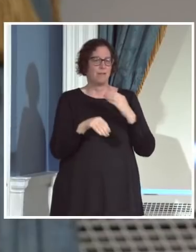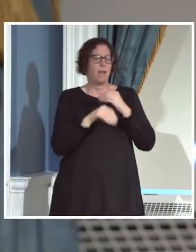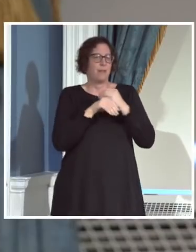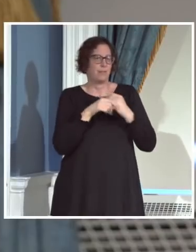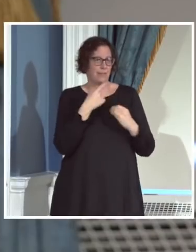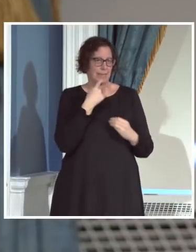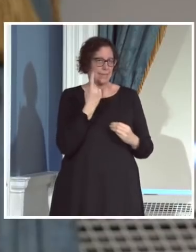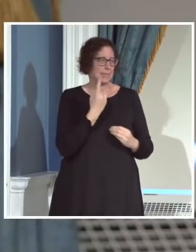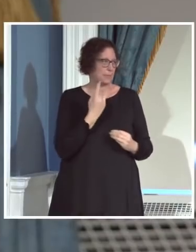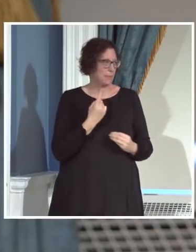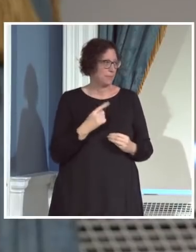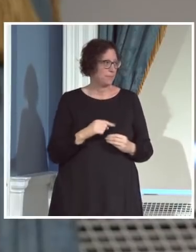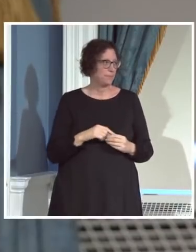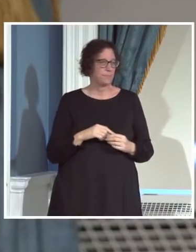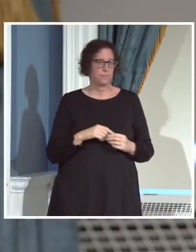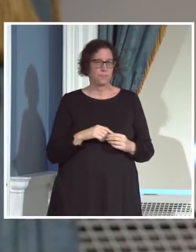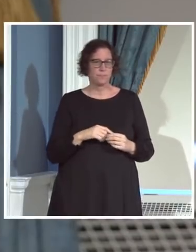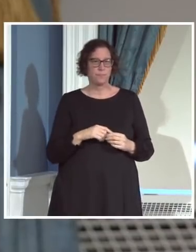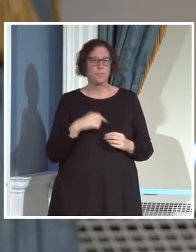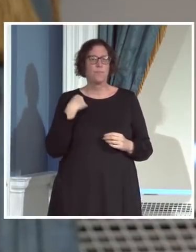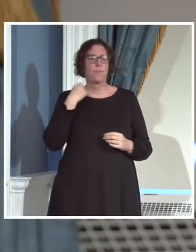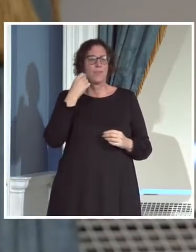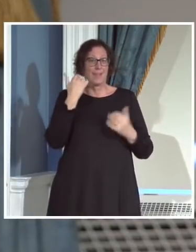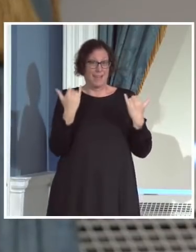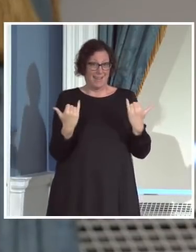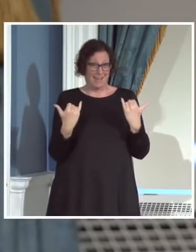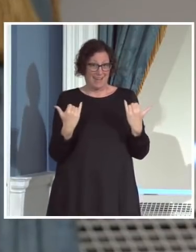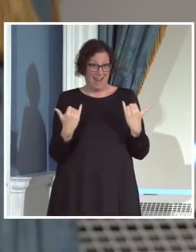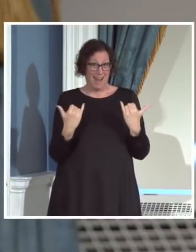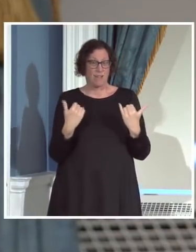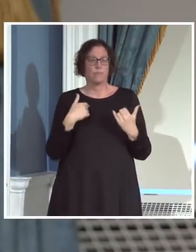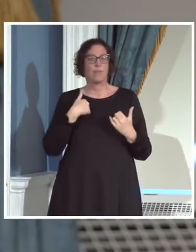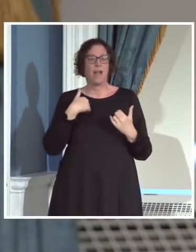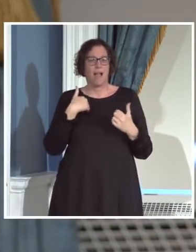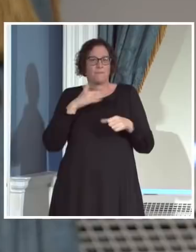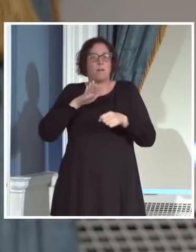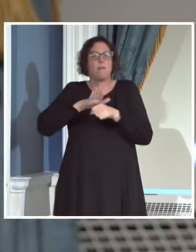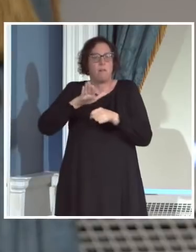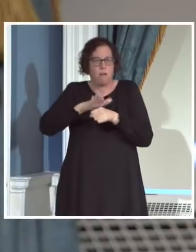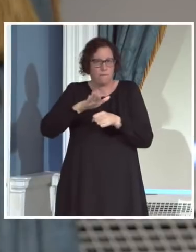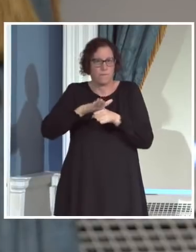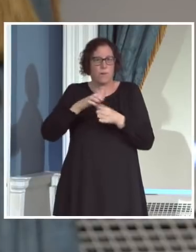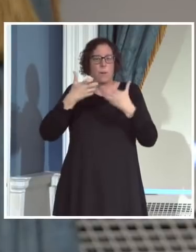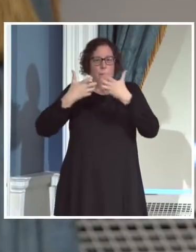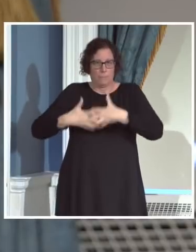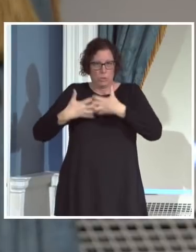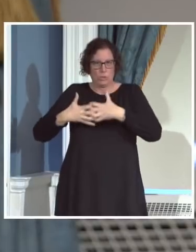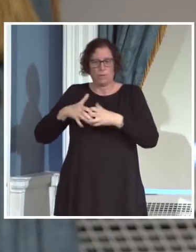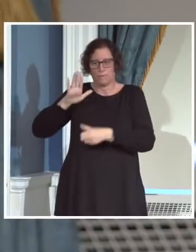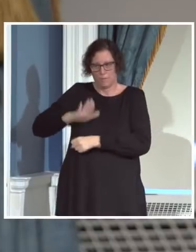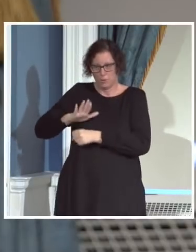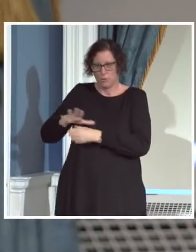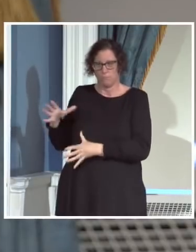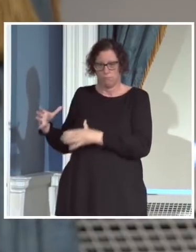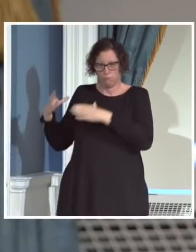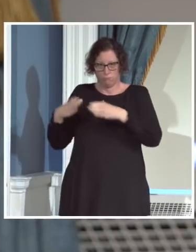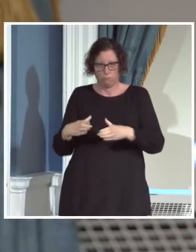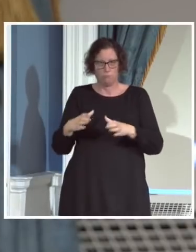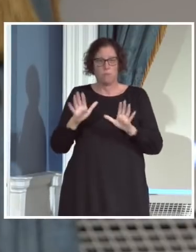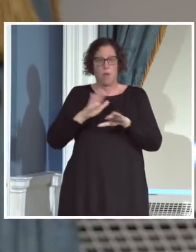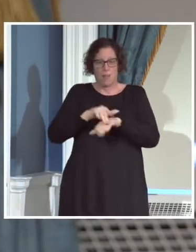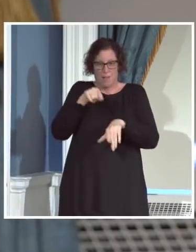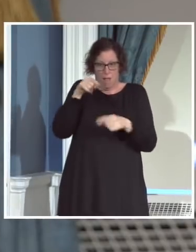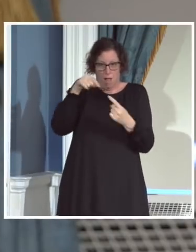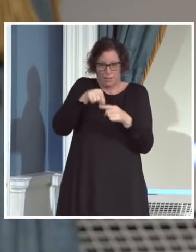that we have enough ventilators till Sunday, and we need for ventilators to be released from the federal and state